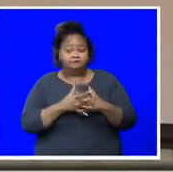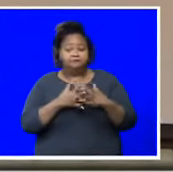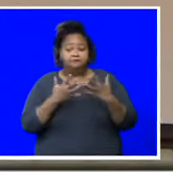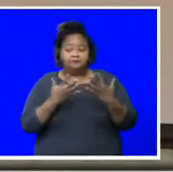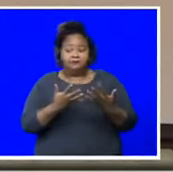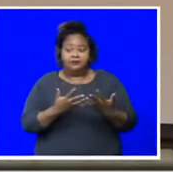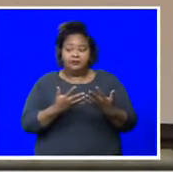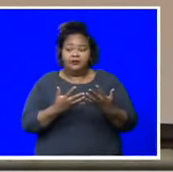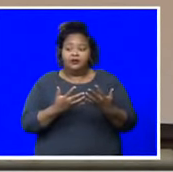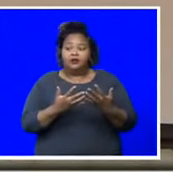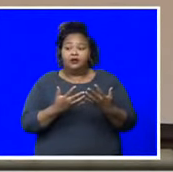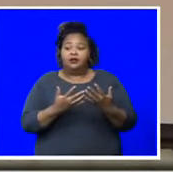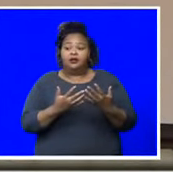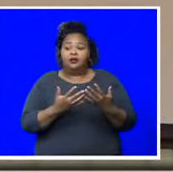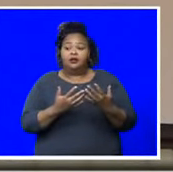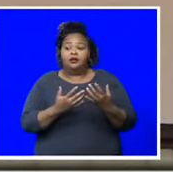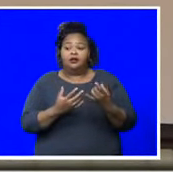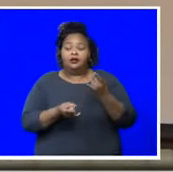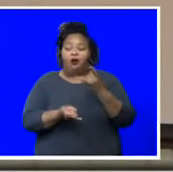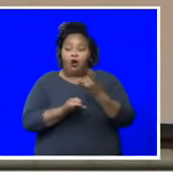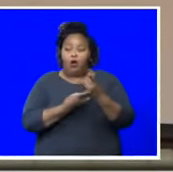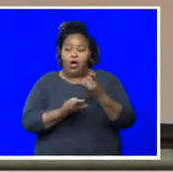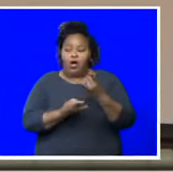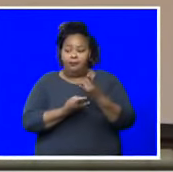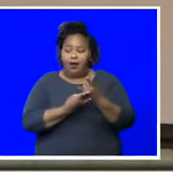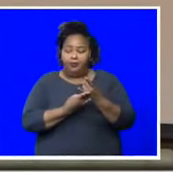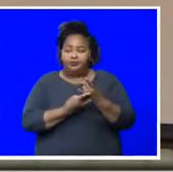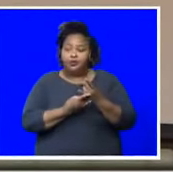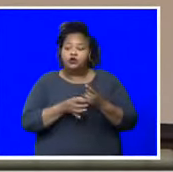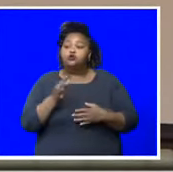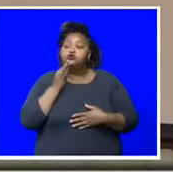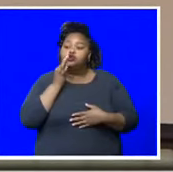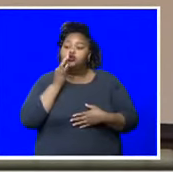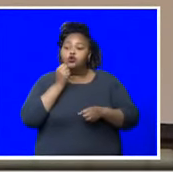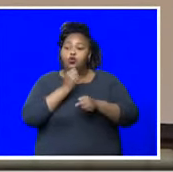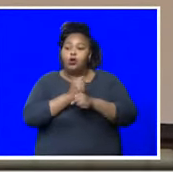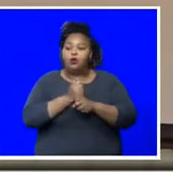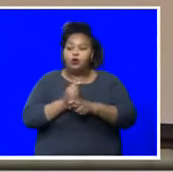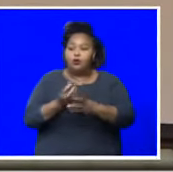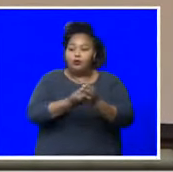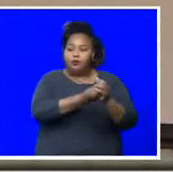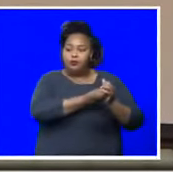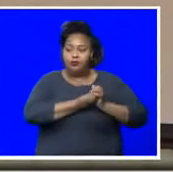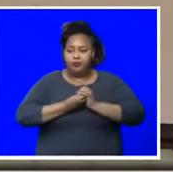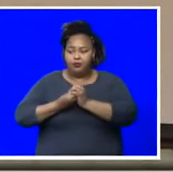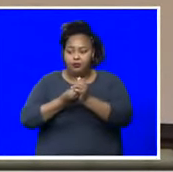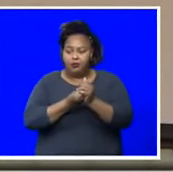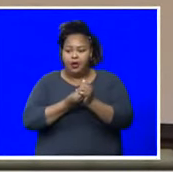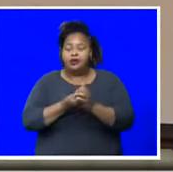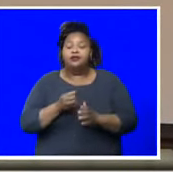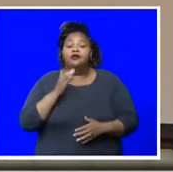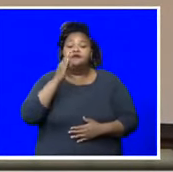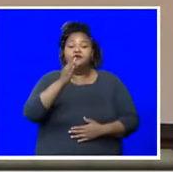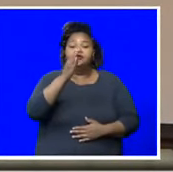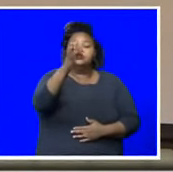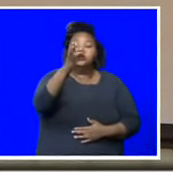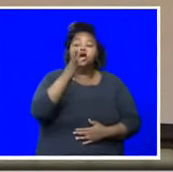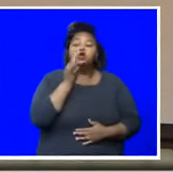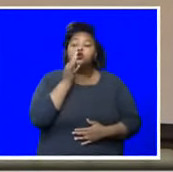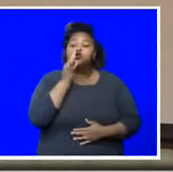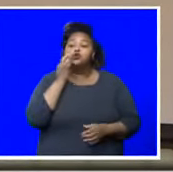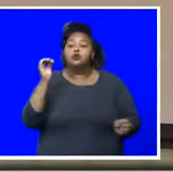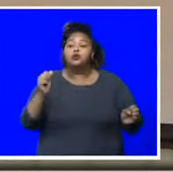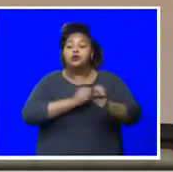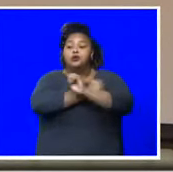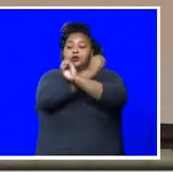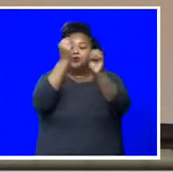thought provoking constructive debate inspiring as what in the future will be. The public and private